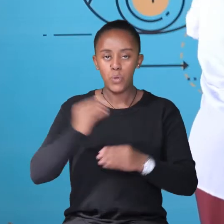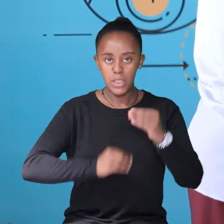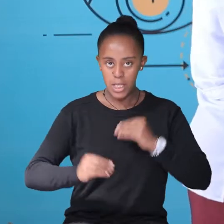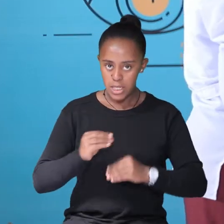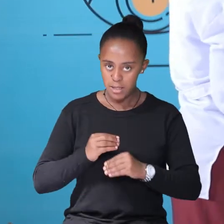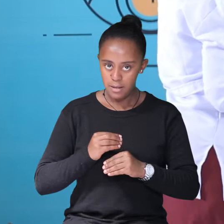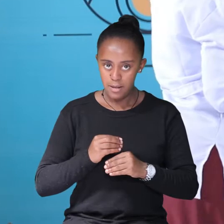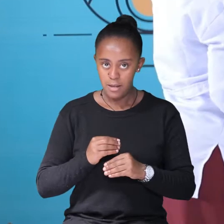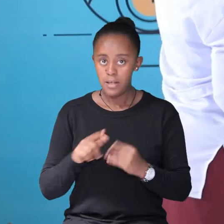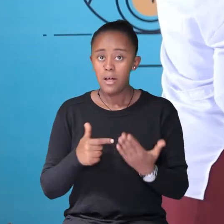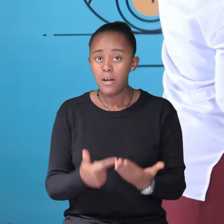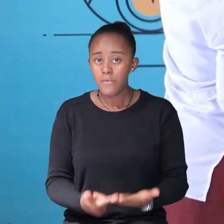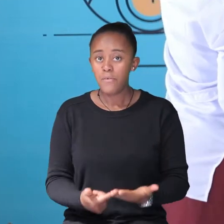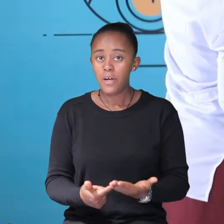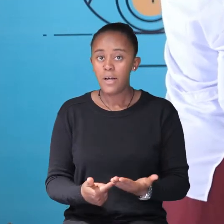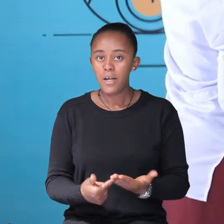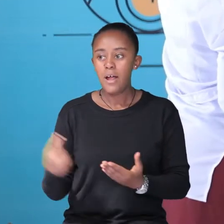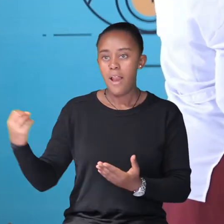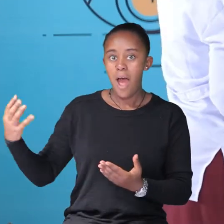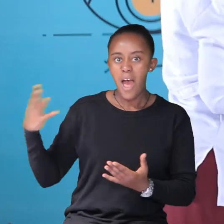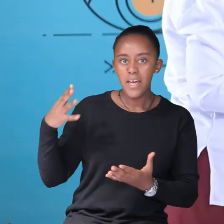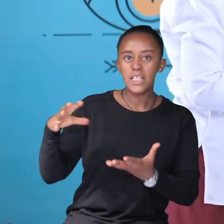Therefore, during light reaction,